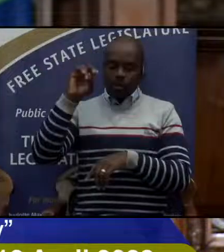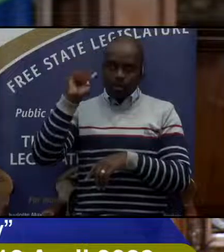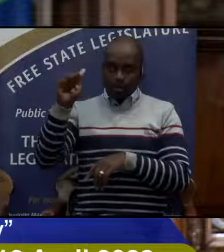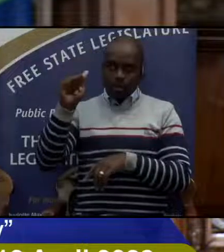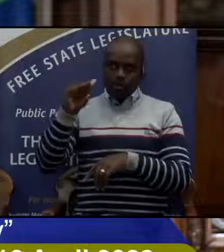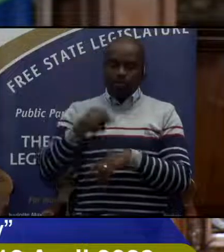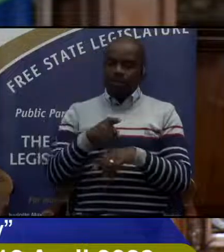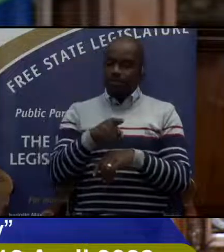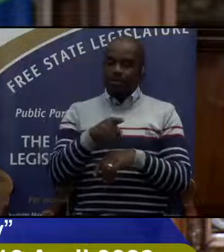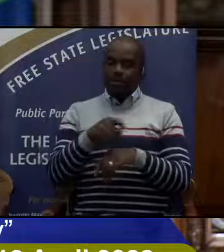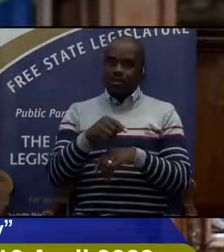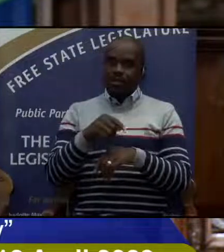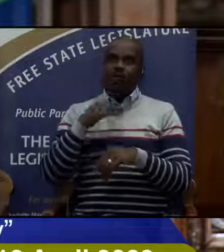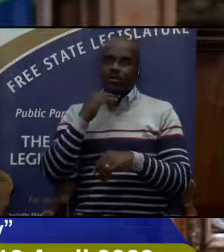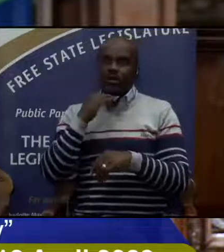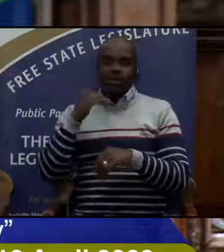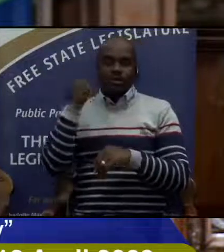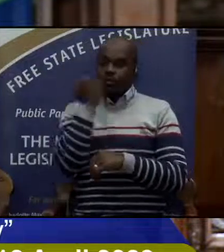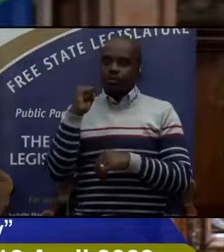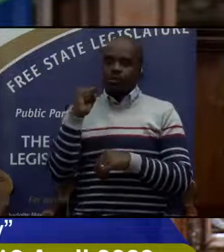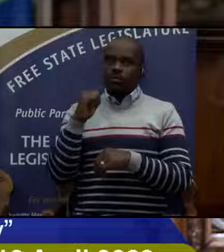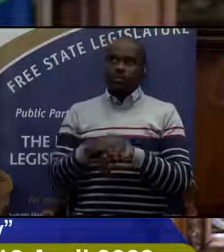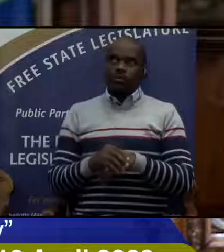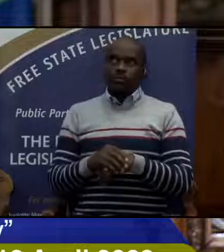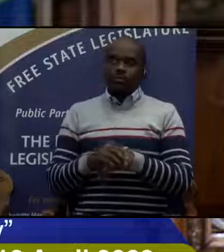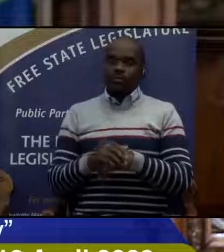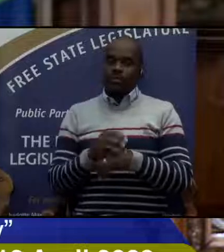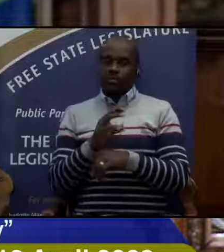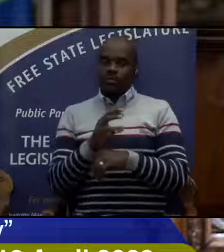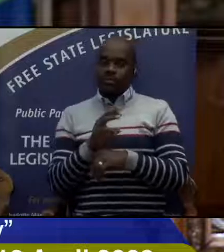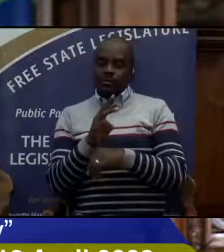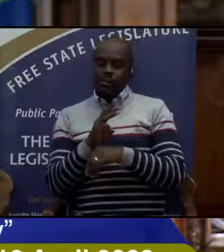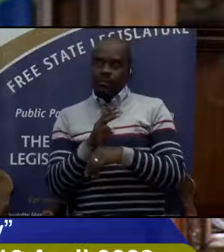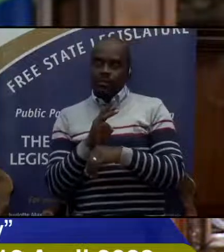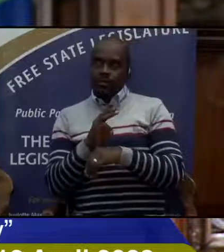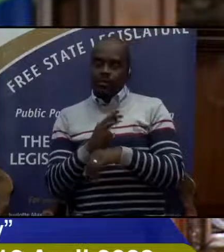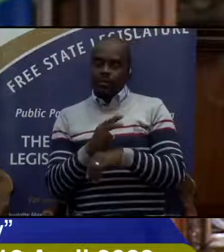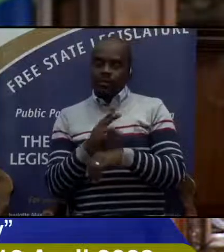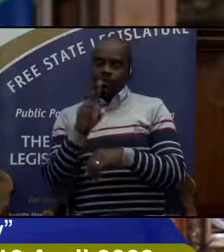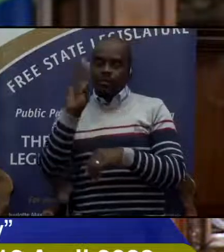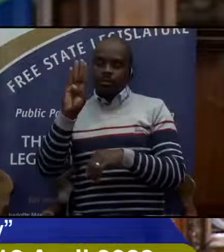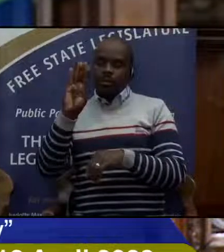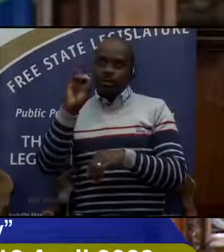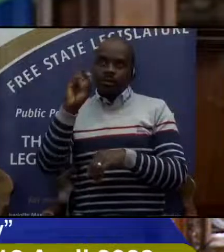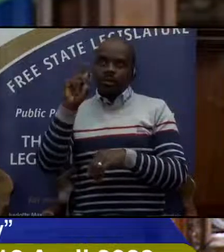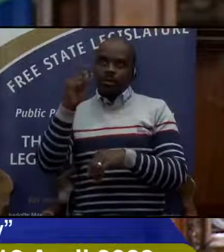water without attending to issues of investigation. We